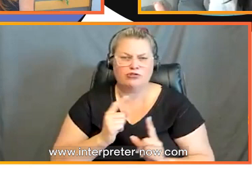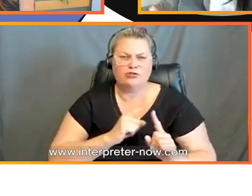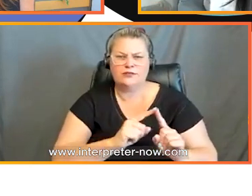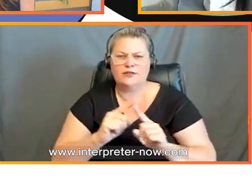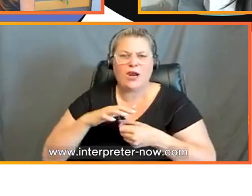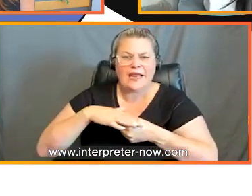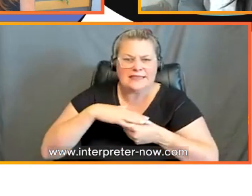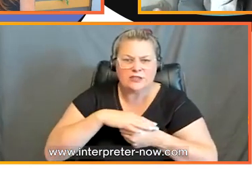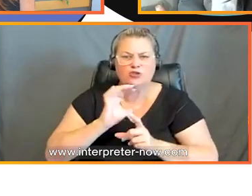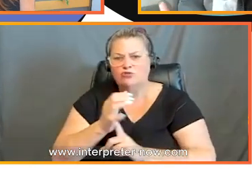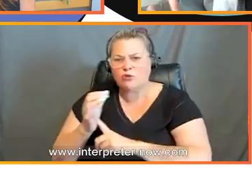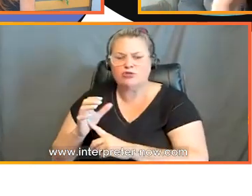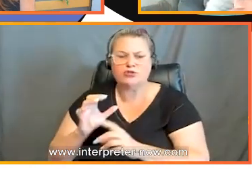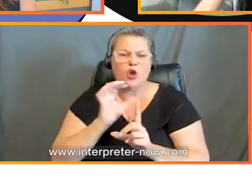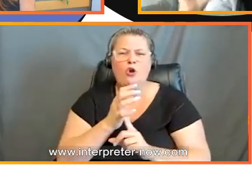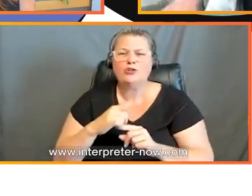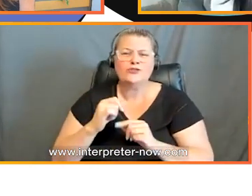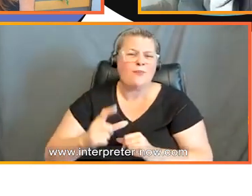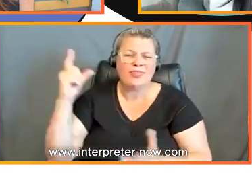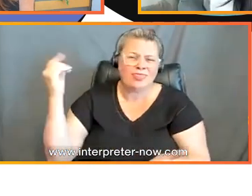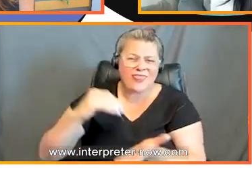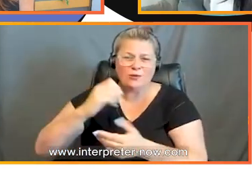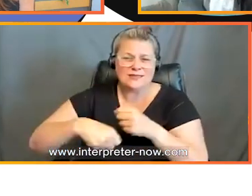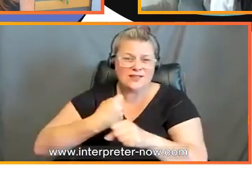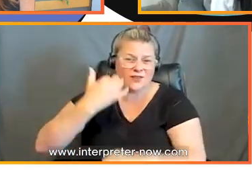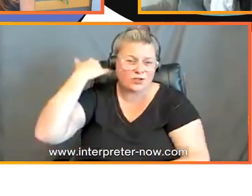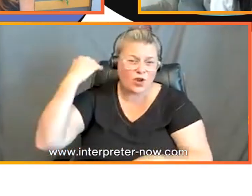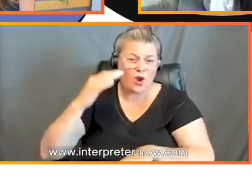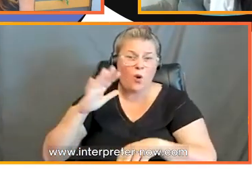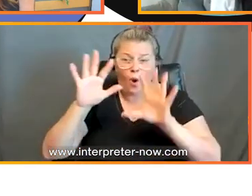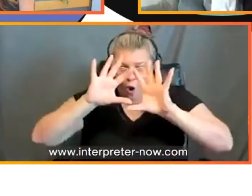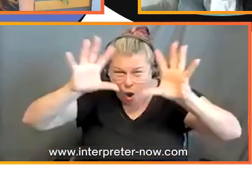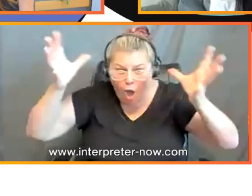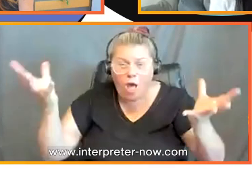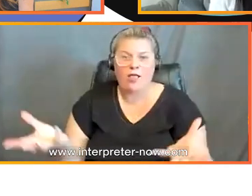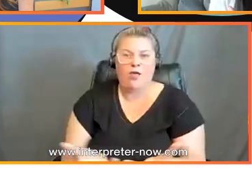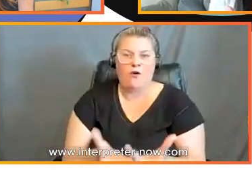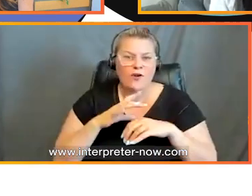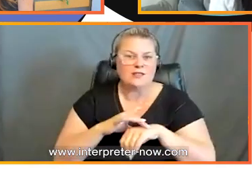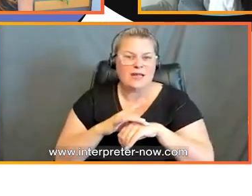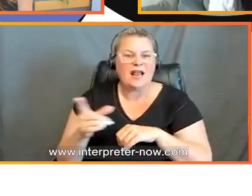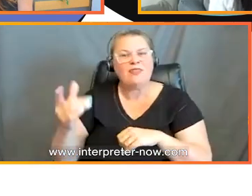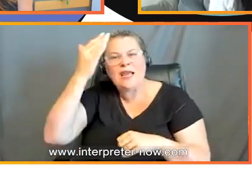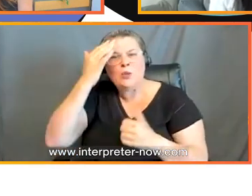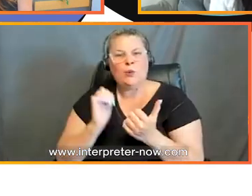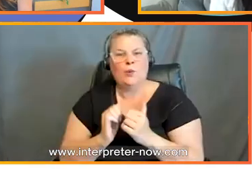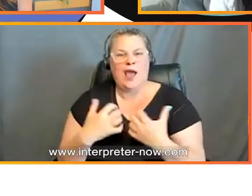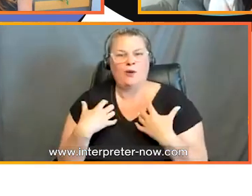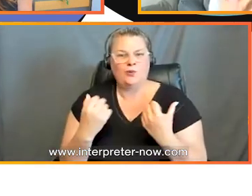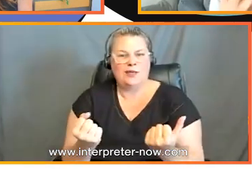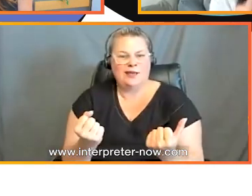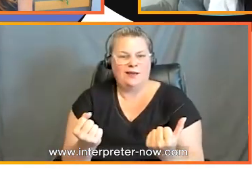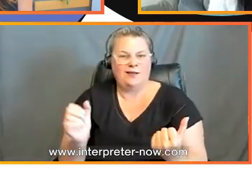from thousands of years ago on every inch of this planet knew how to heal our bodies and